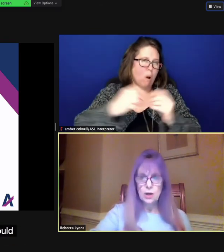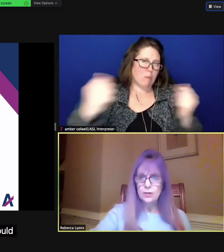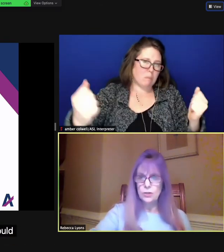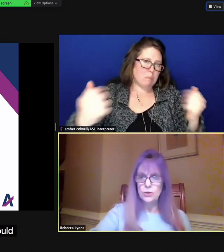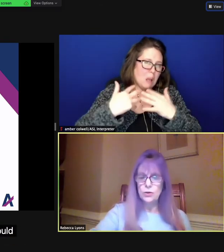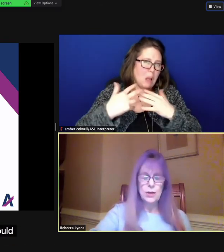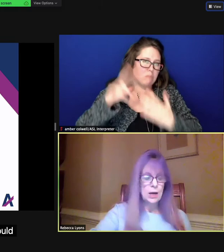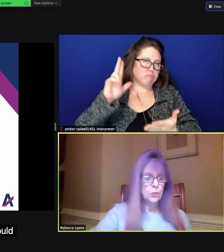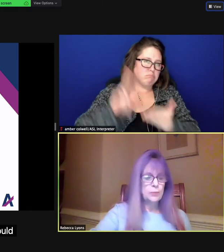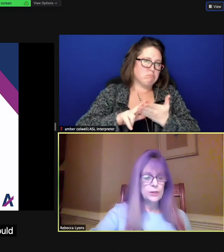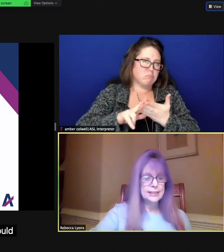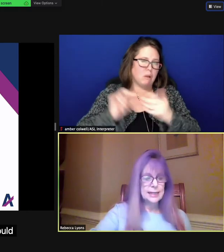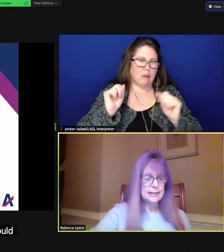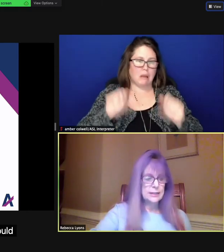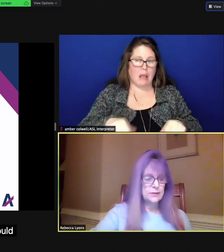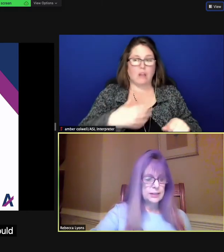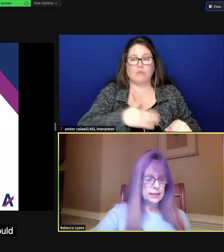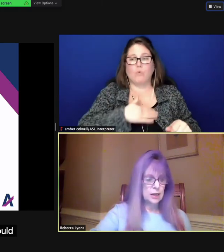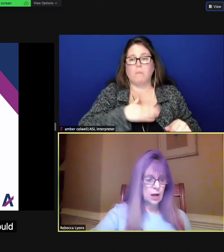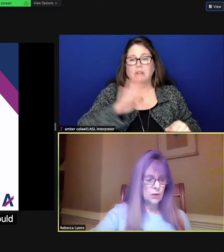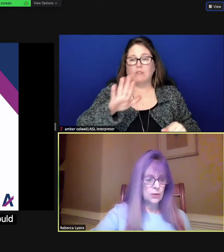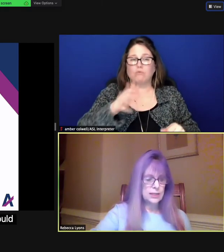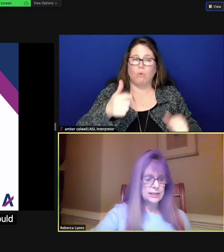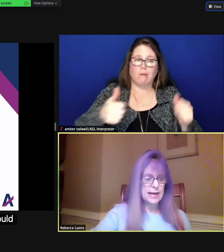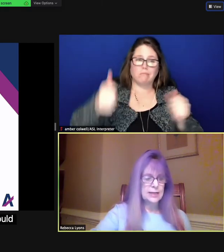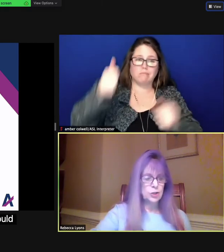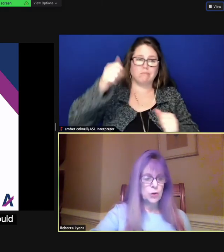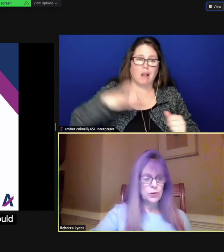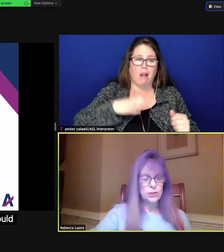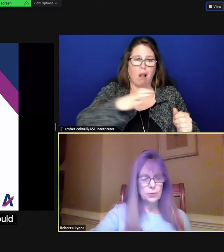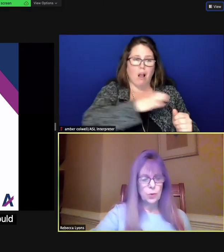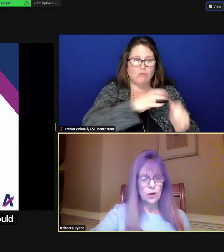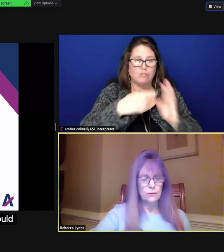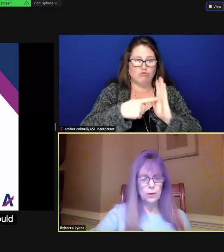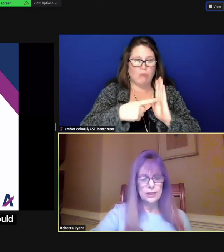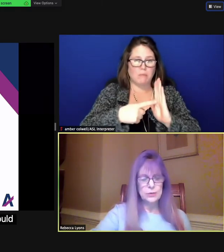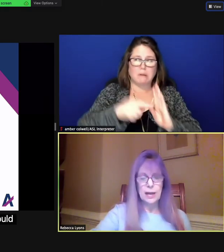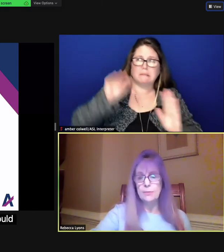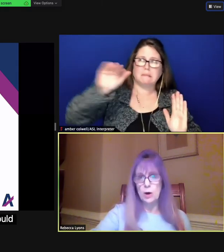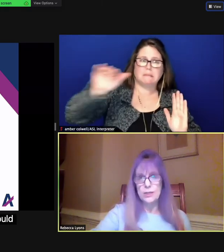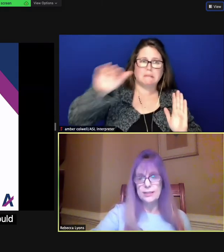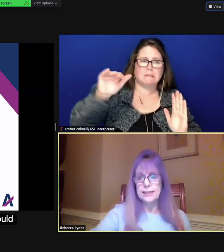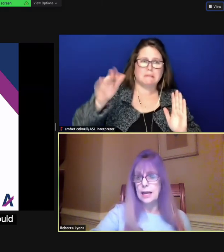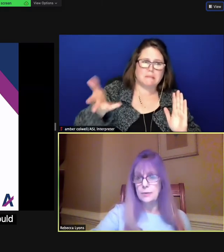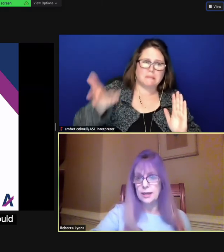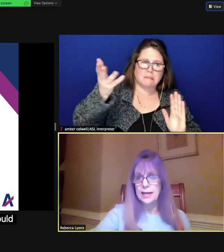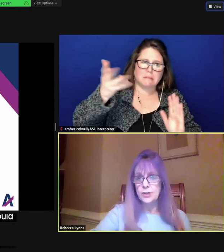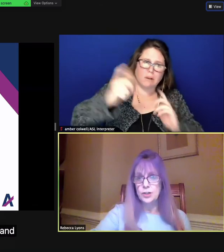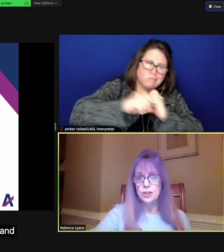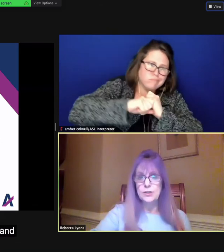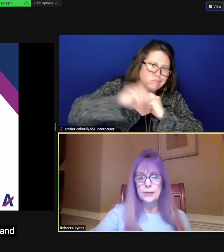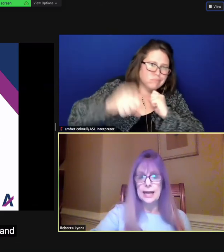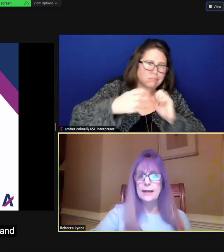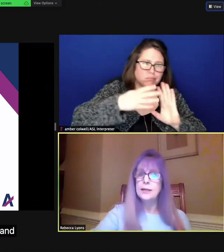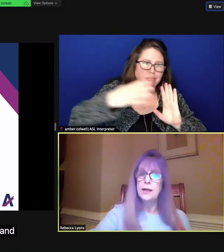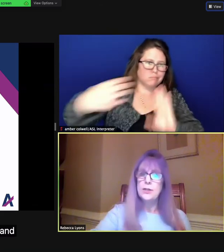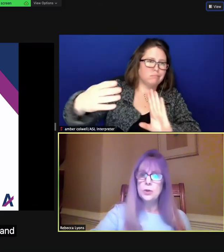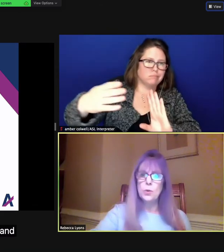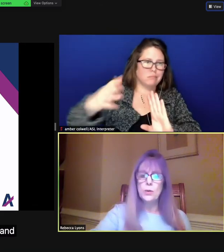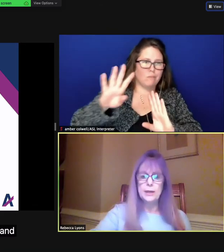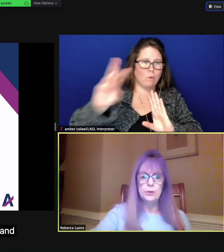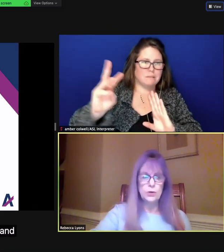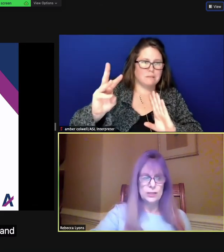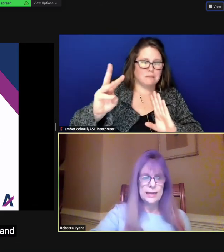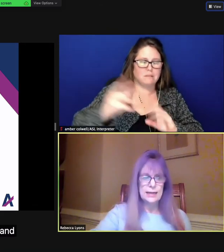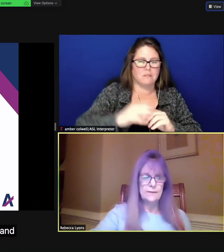please talk to your representatives in Congress and show your support for this bipartisan ABLE Age Adjustment Act so